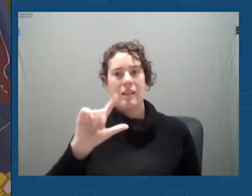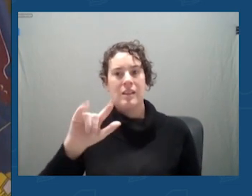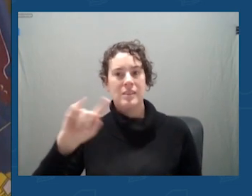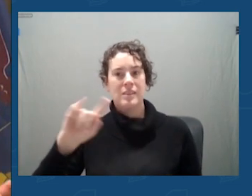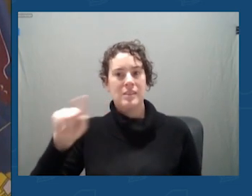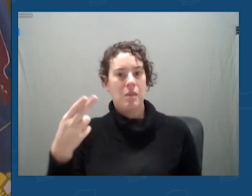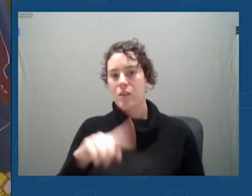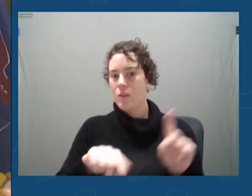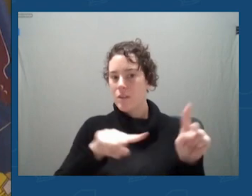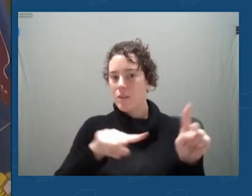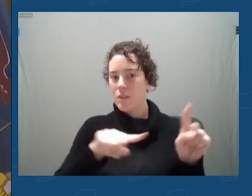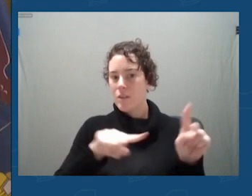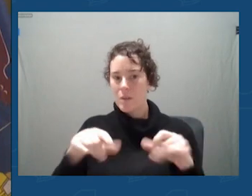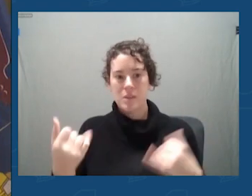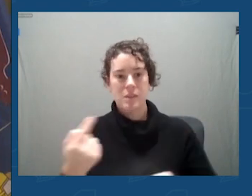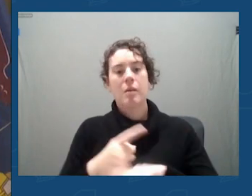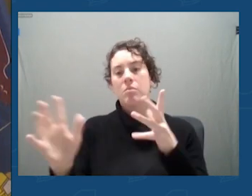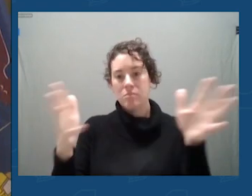applause for Elizabeth.